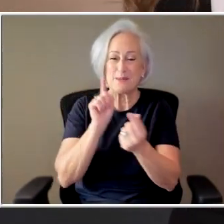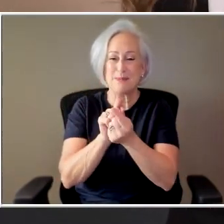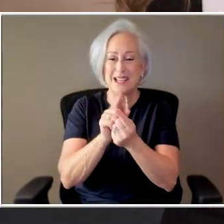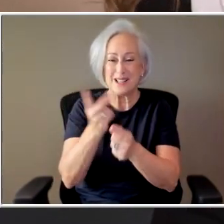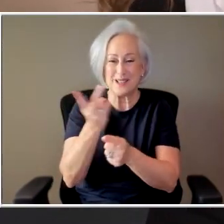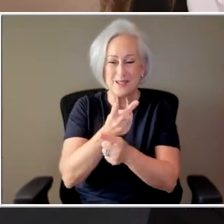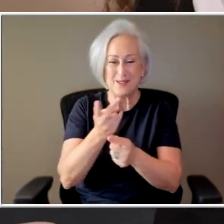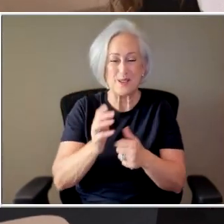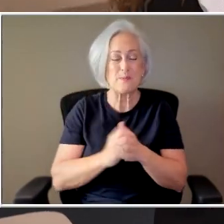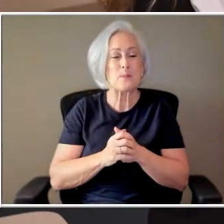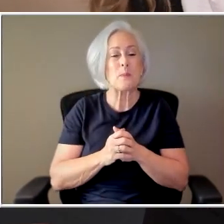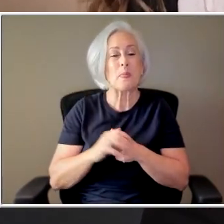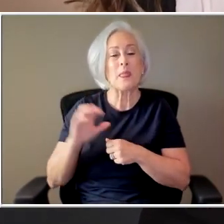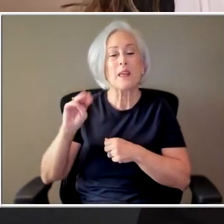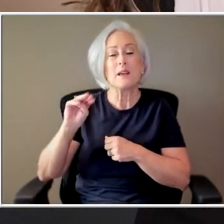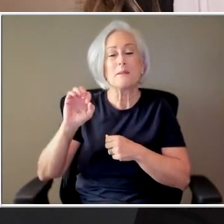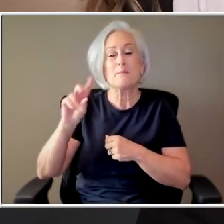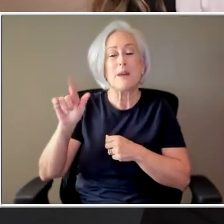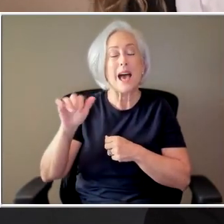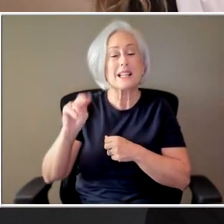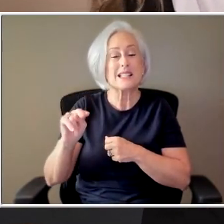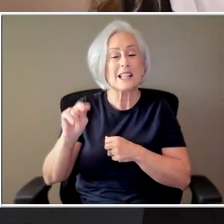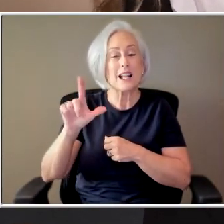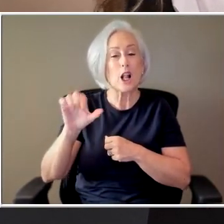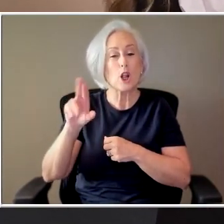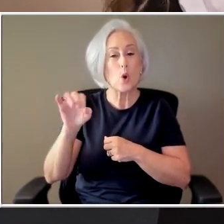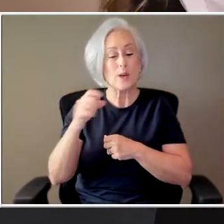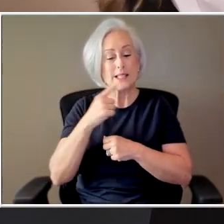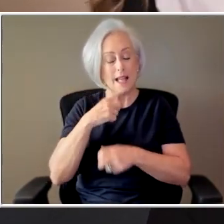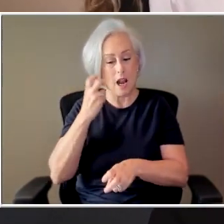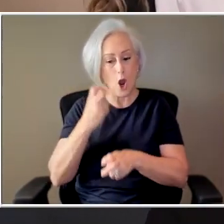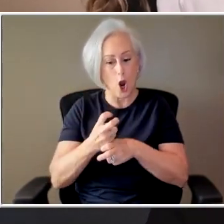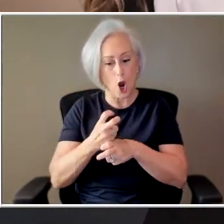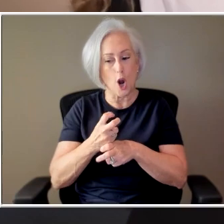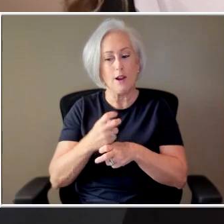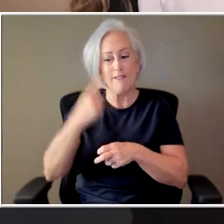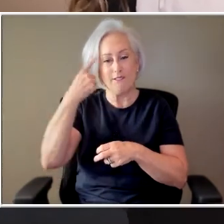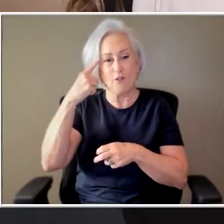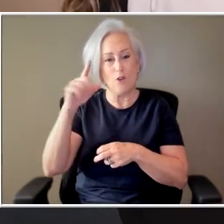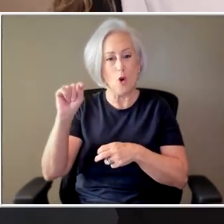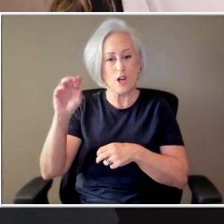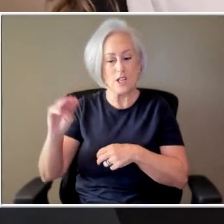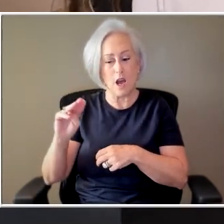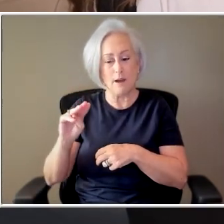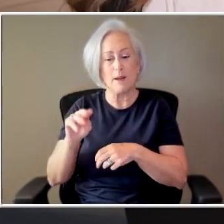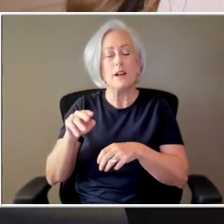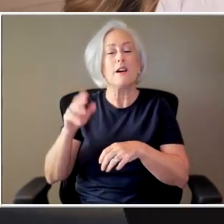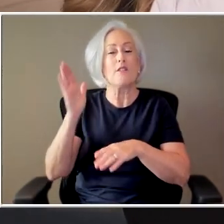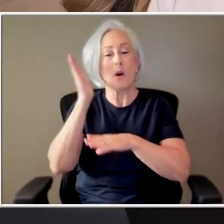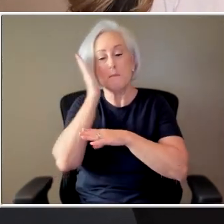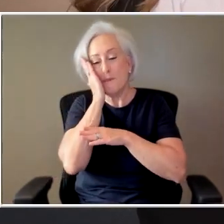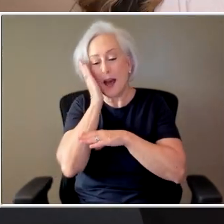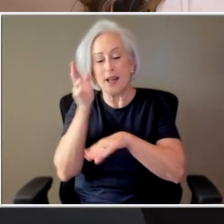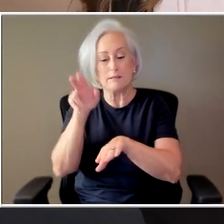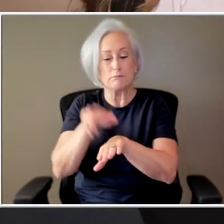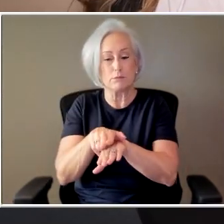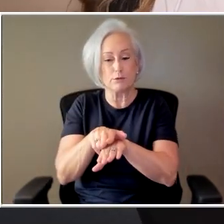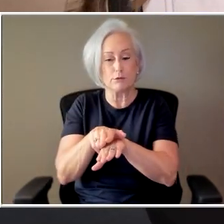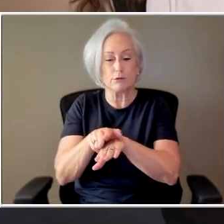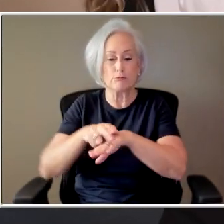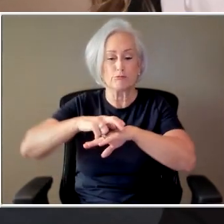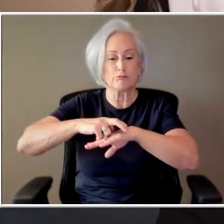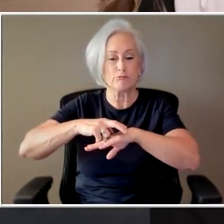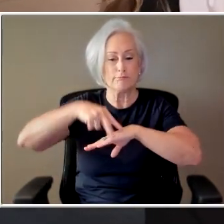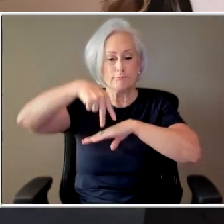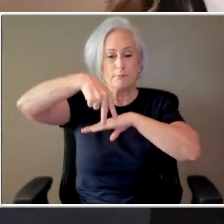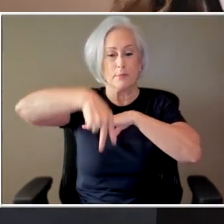I know that Lori was saying it was hard to get Tom out of bed, and we were discussing a little bit of that. Why is it so important for patients to